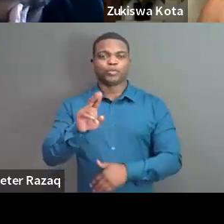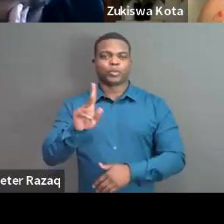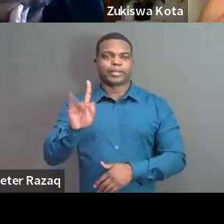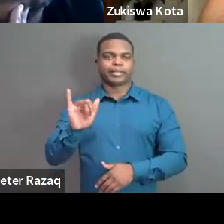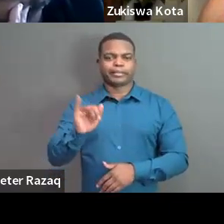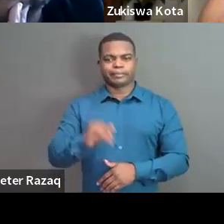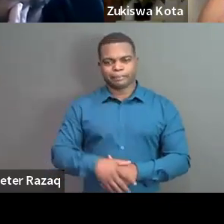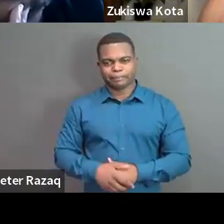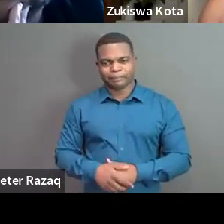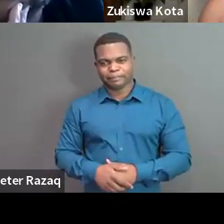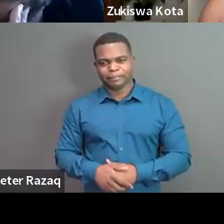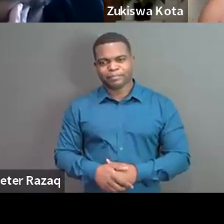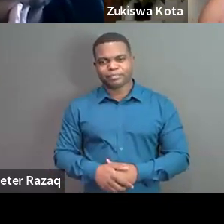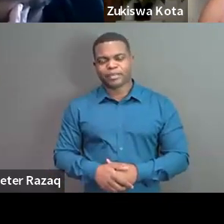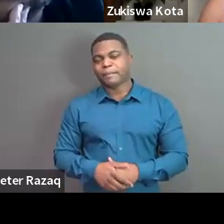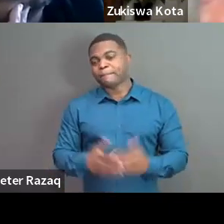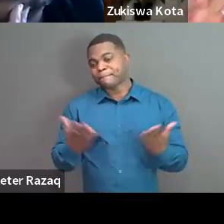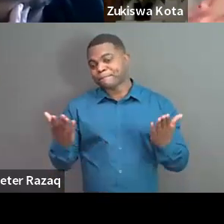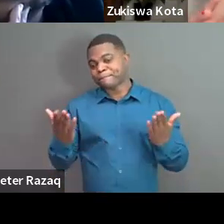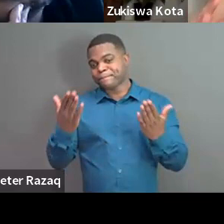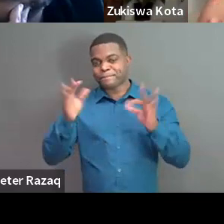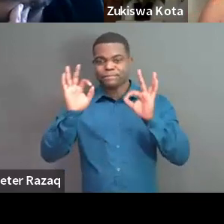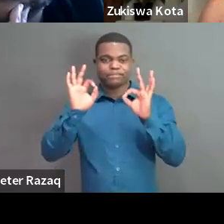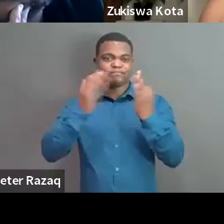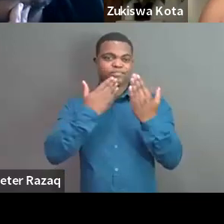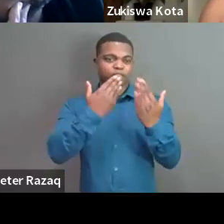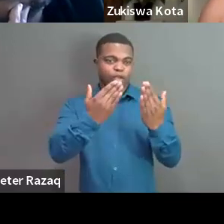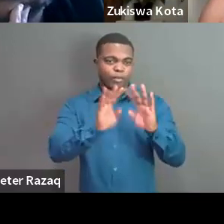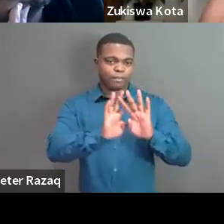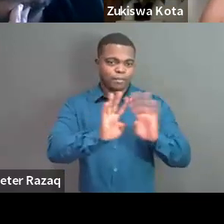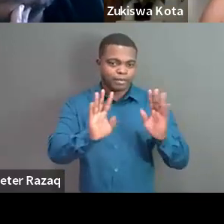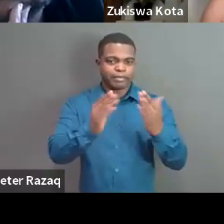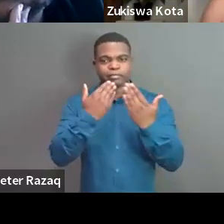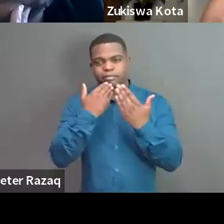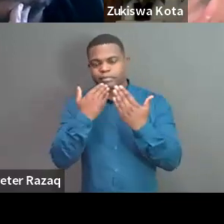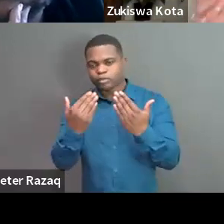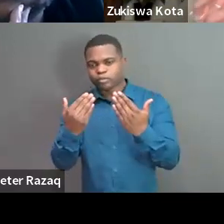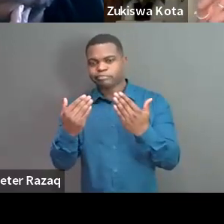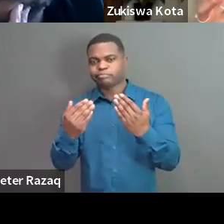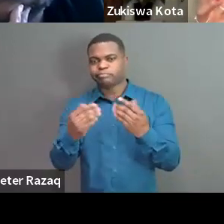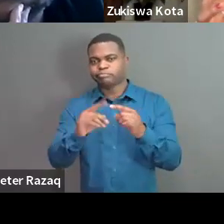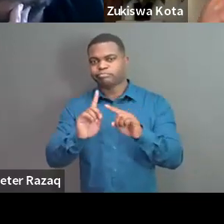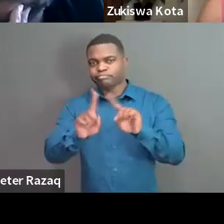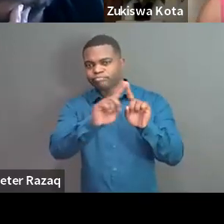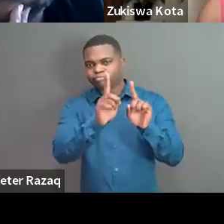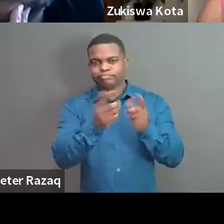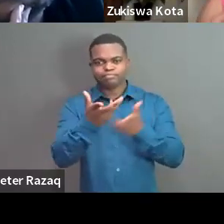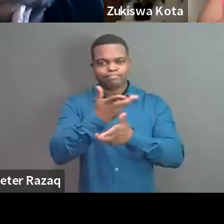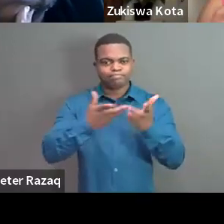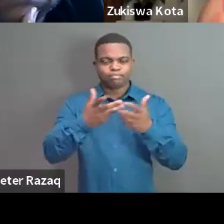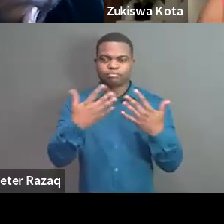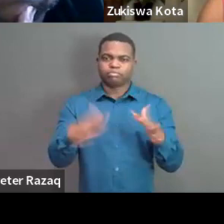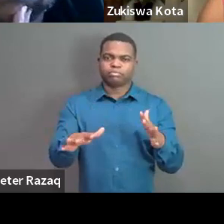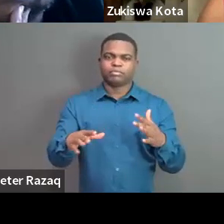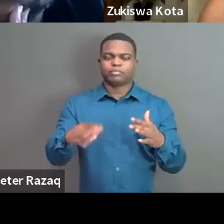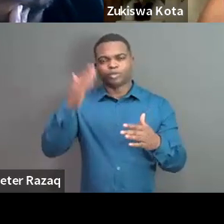imagine everyone who has joined us today is part of the dreamers. I hear you say it's a dream, but I think that's precisely the kind of